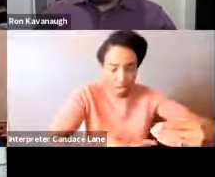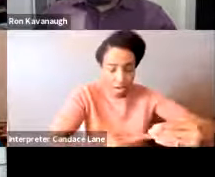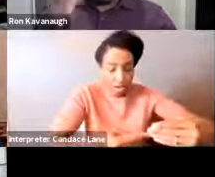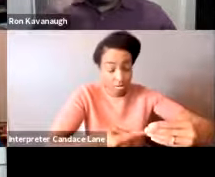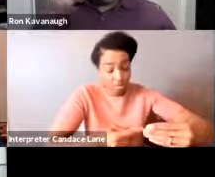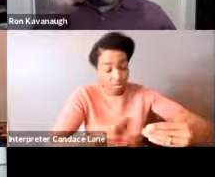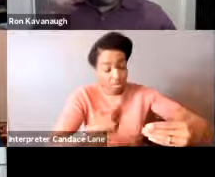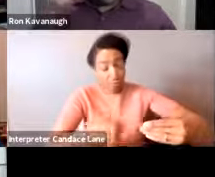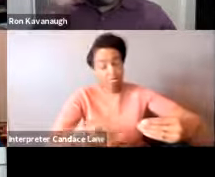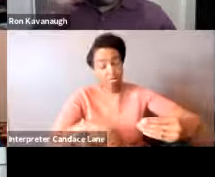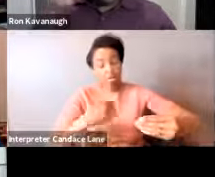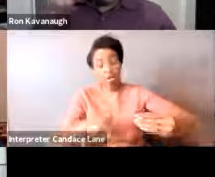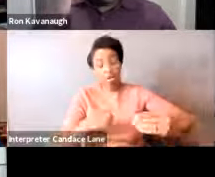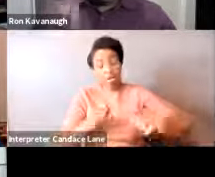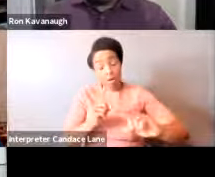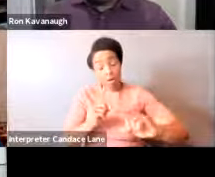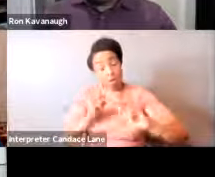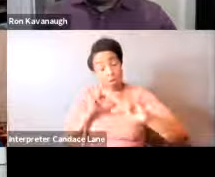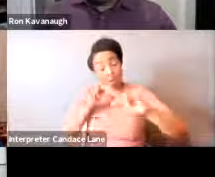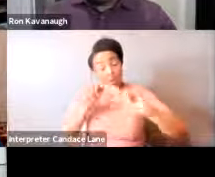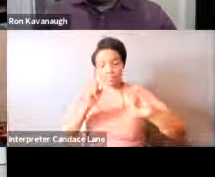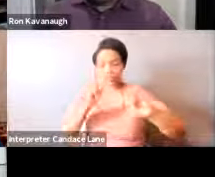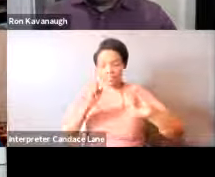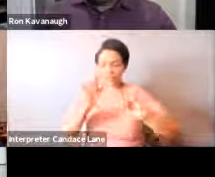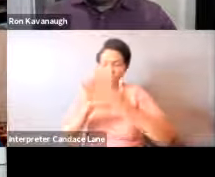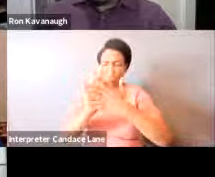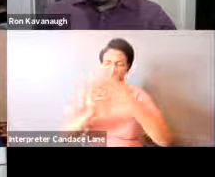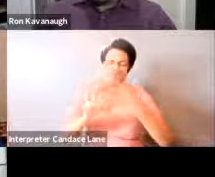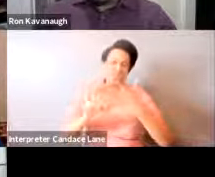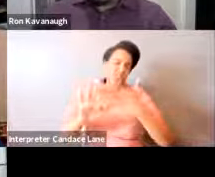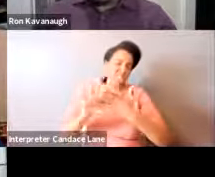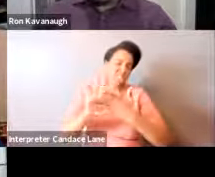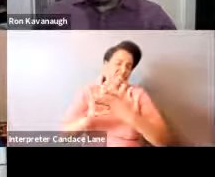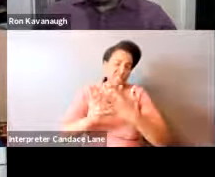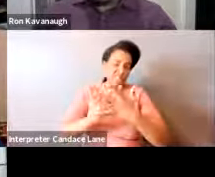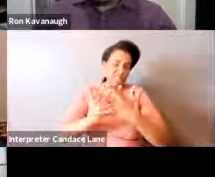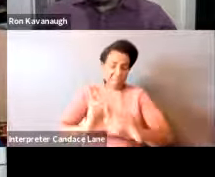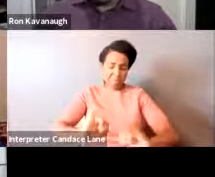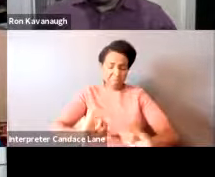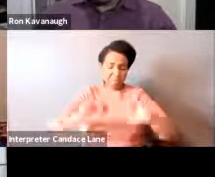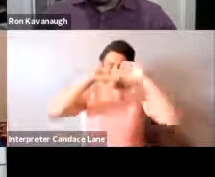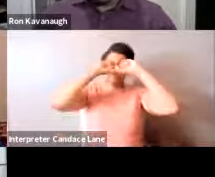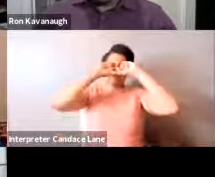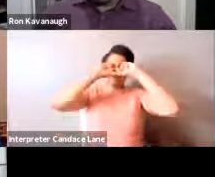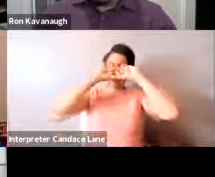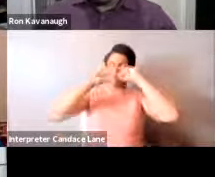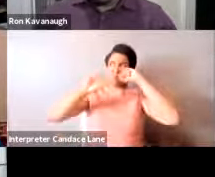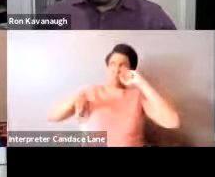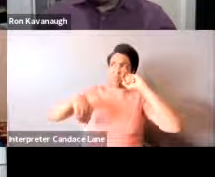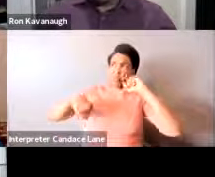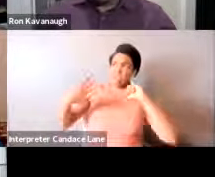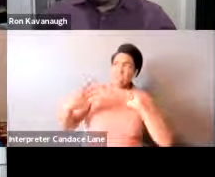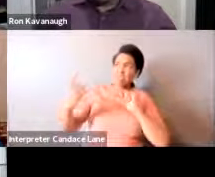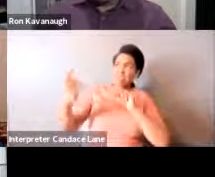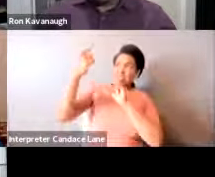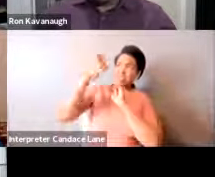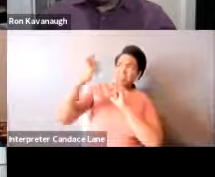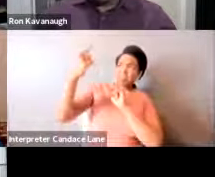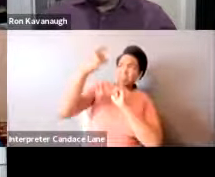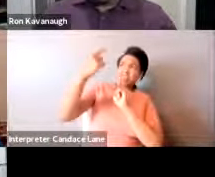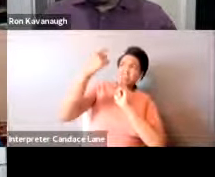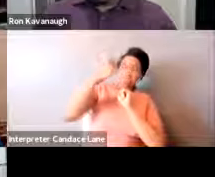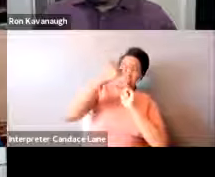the purpose becomes precarious, where death enters white armed, white throated,